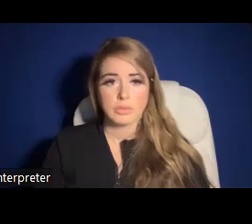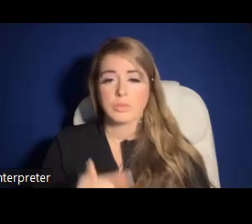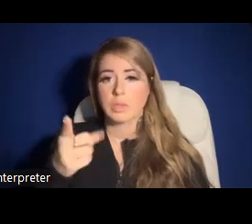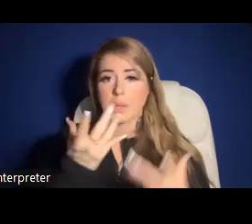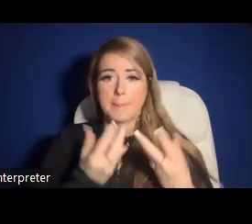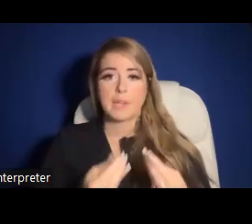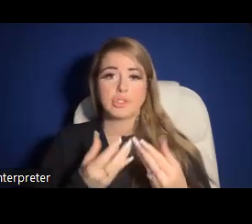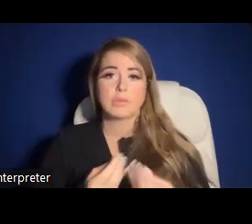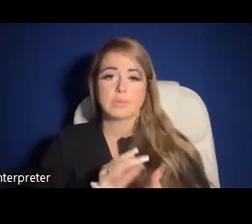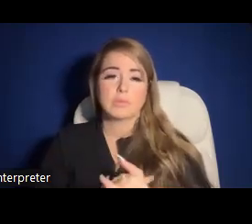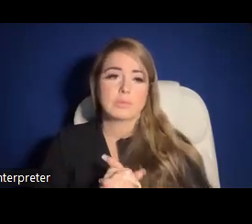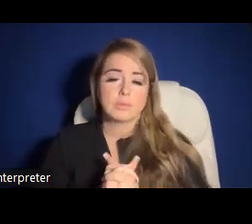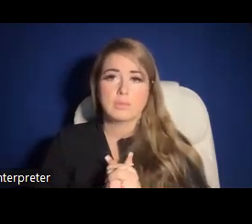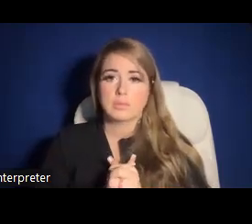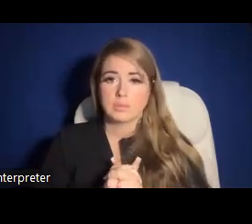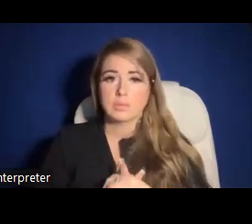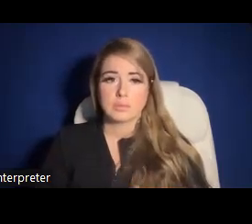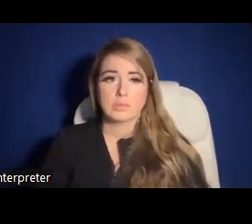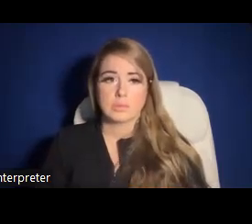Compassion. Compassion.